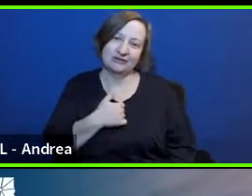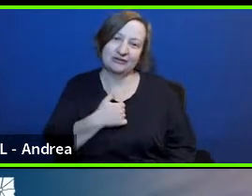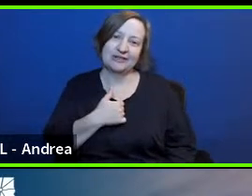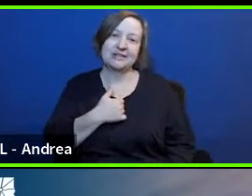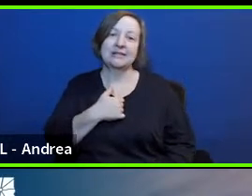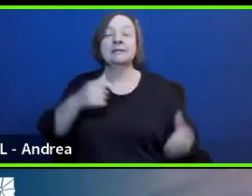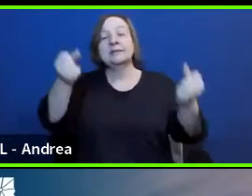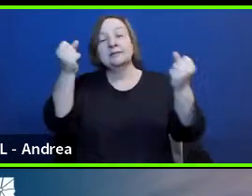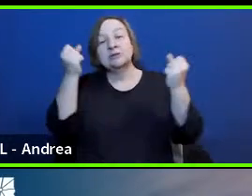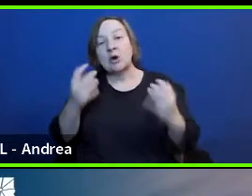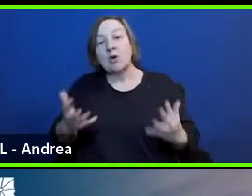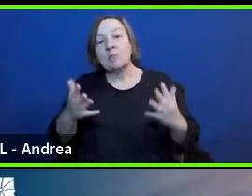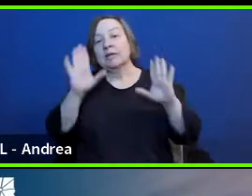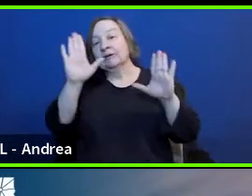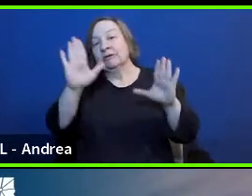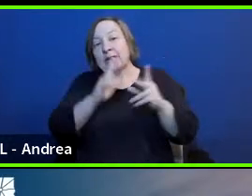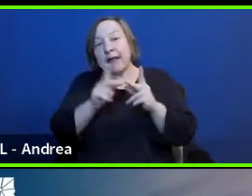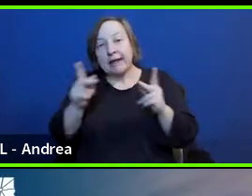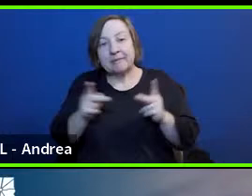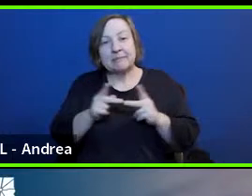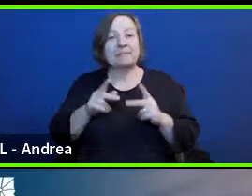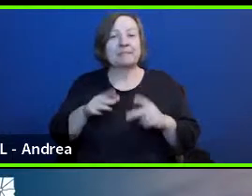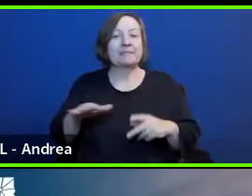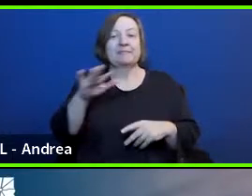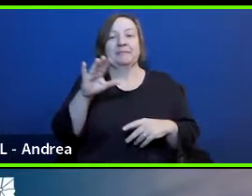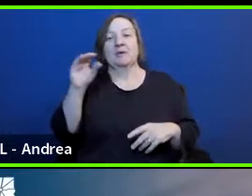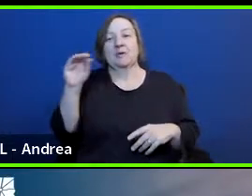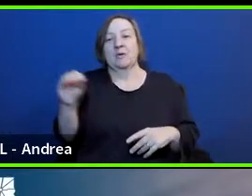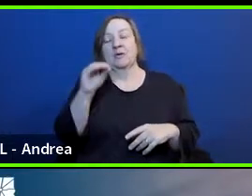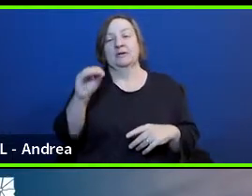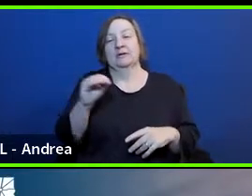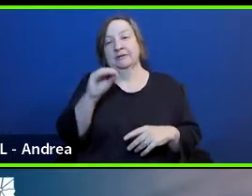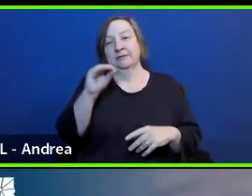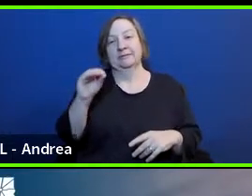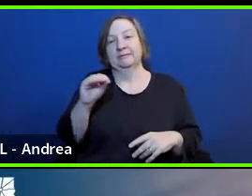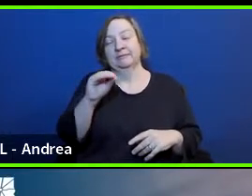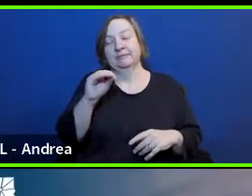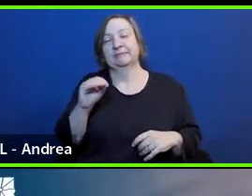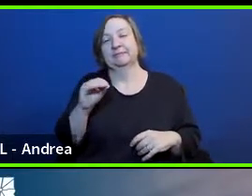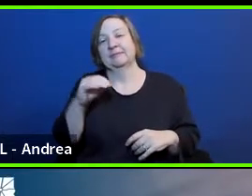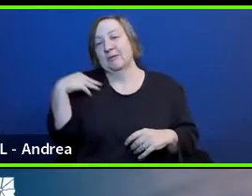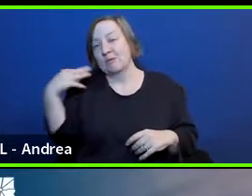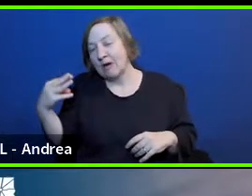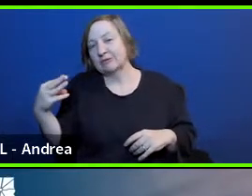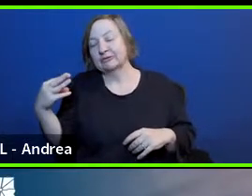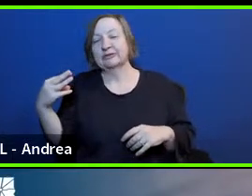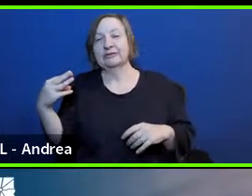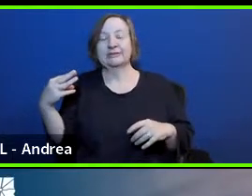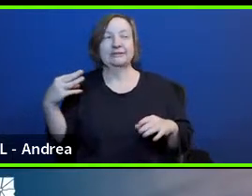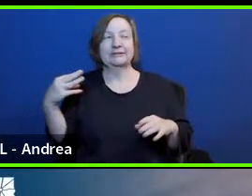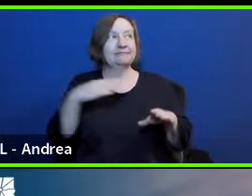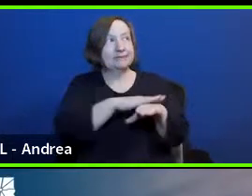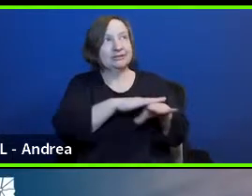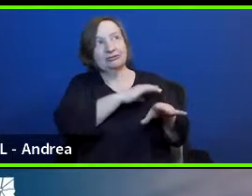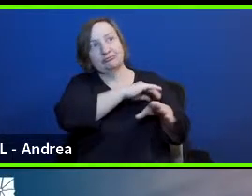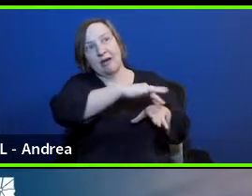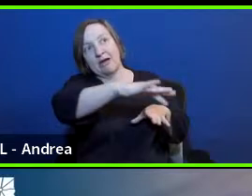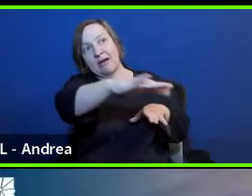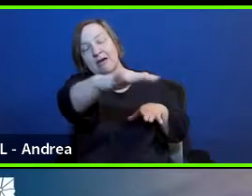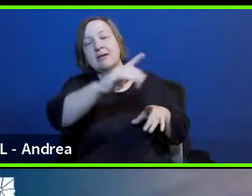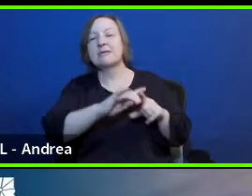There's so many great places along the Oregon coast, as well as the Washington coast, but my